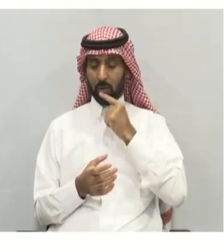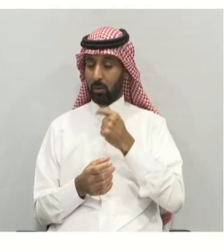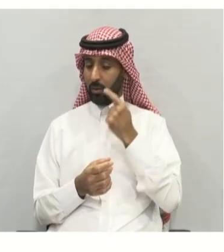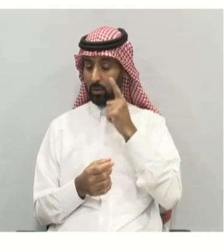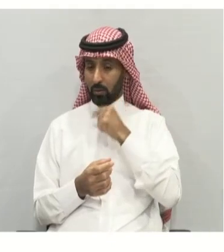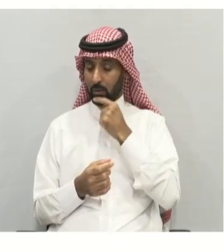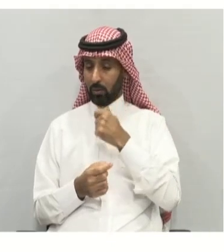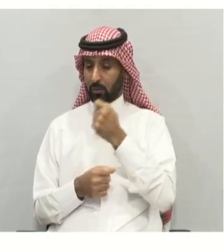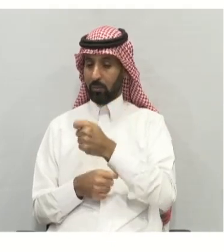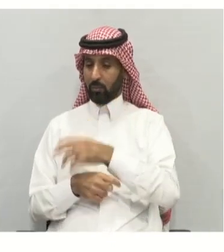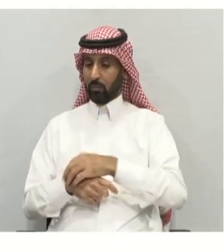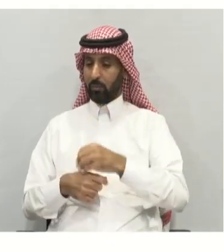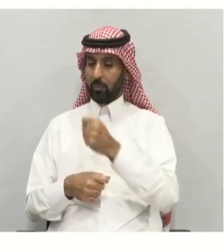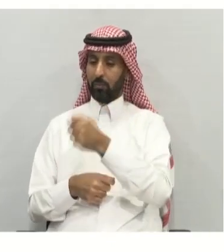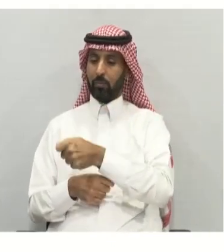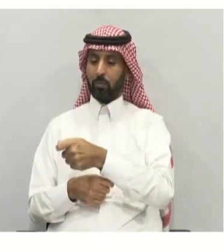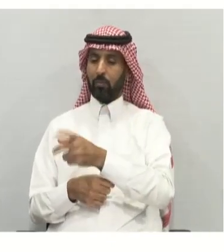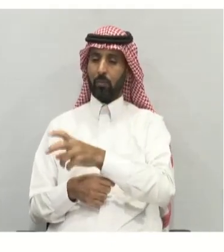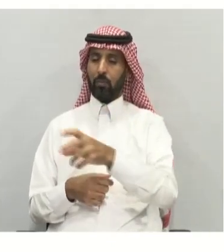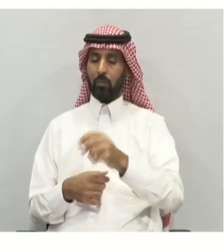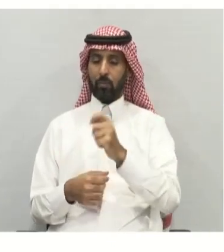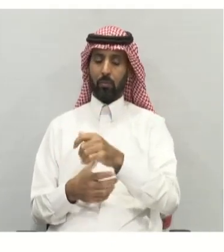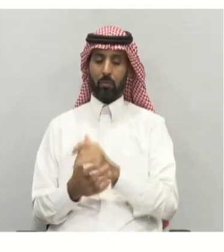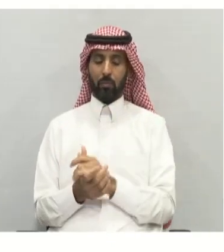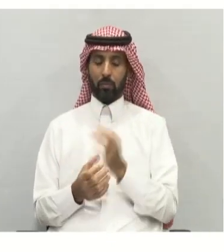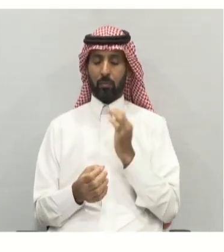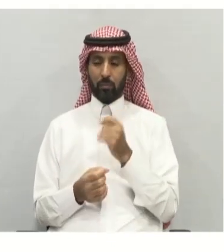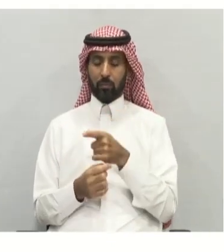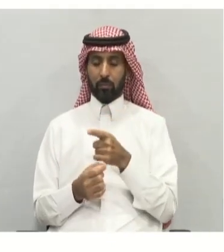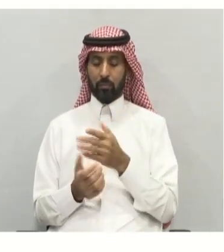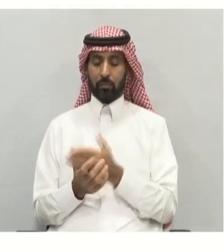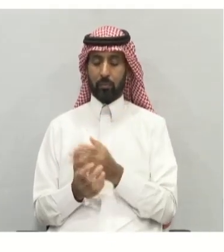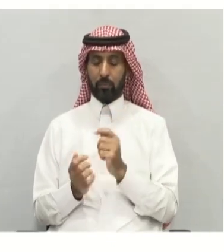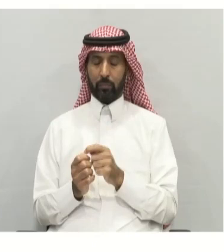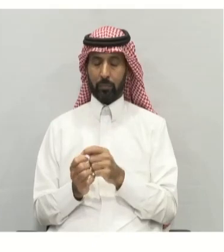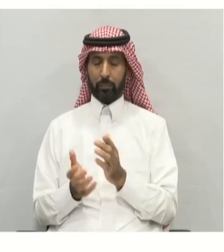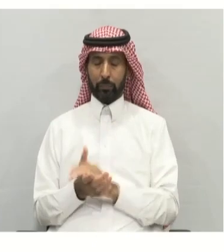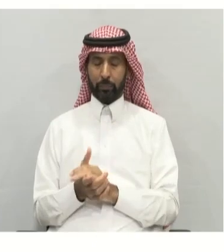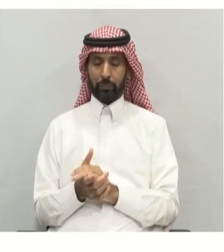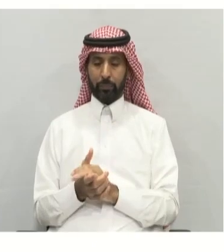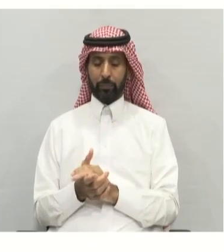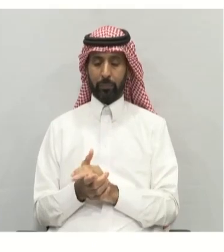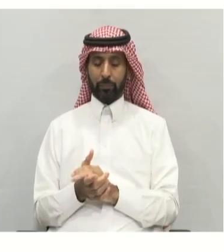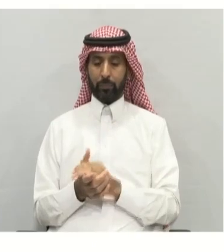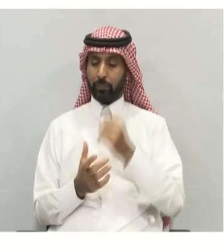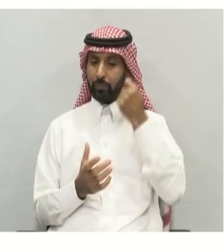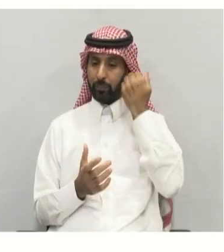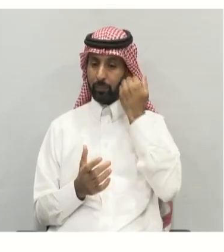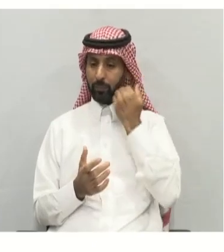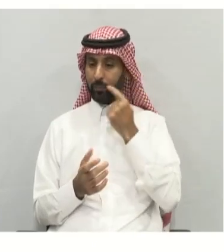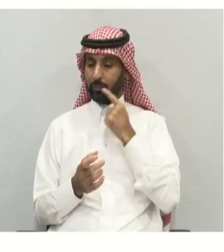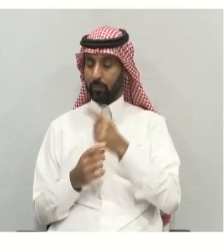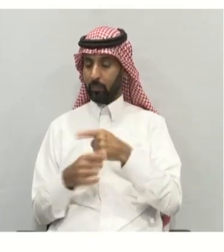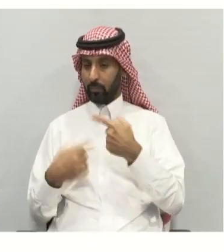the poor. We should donate to the poor. This is giving an advice. And also when we said she shouldn't